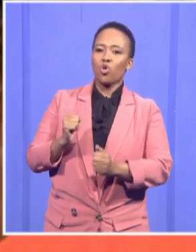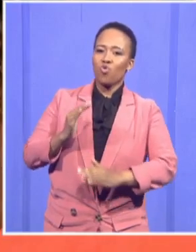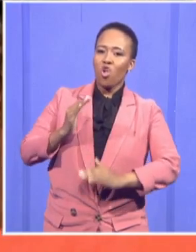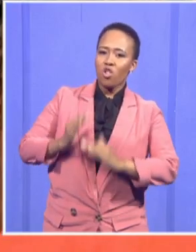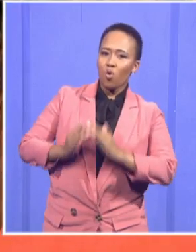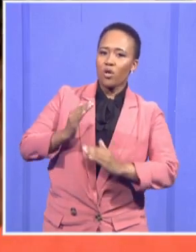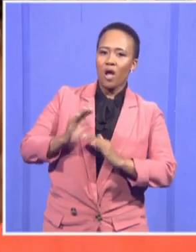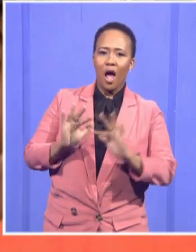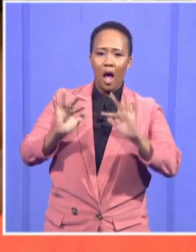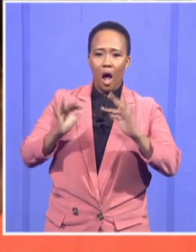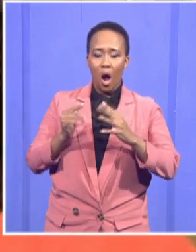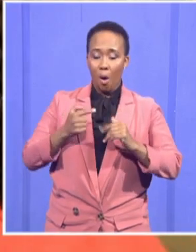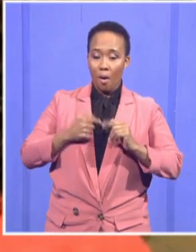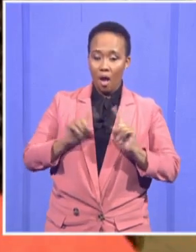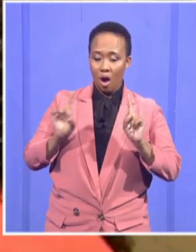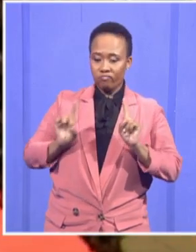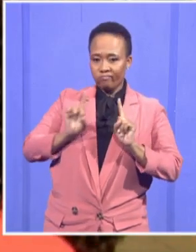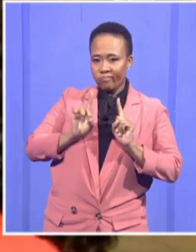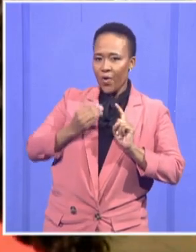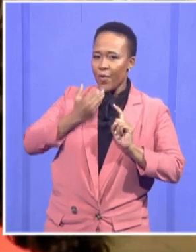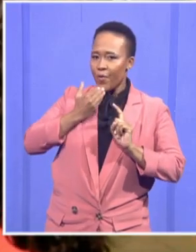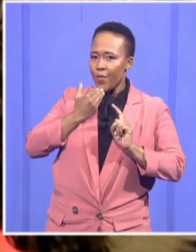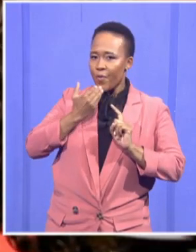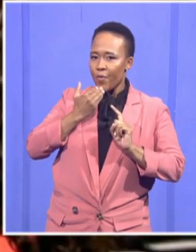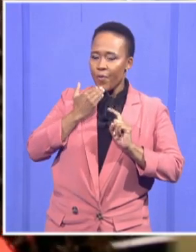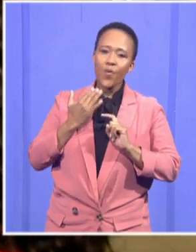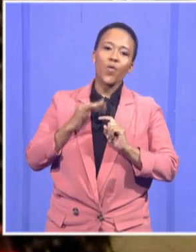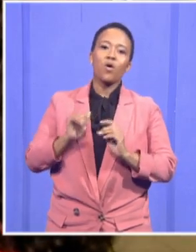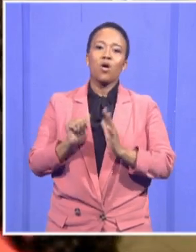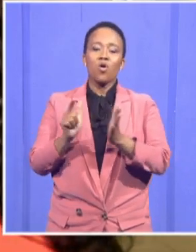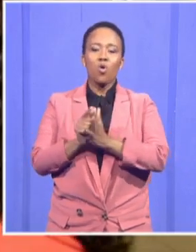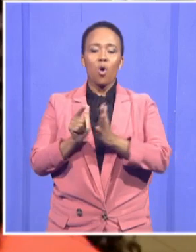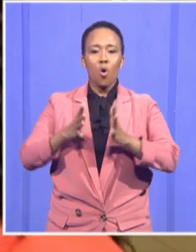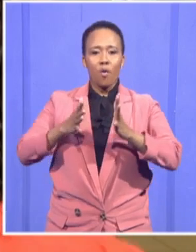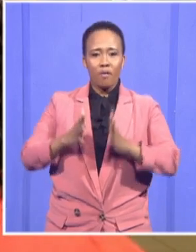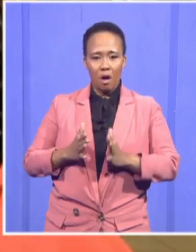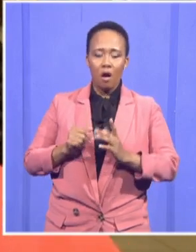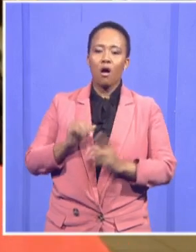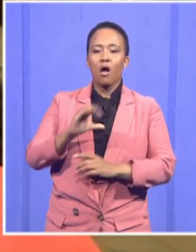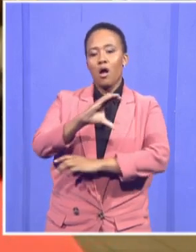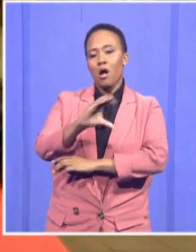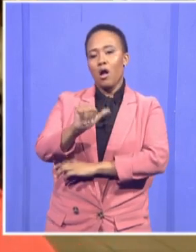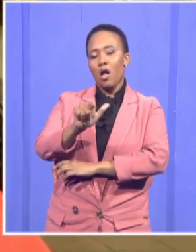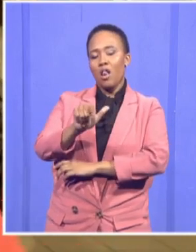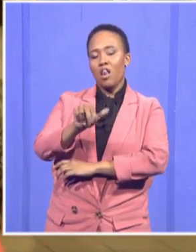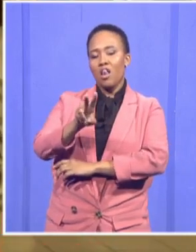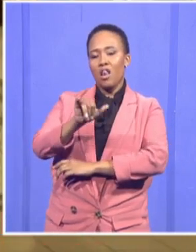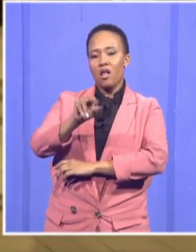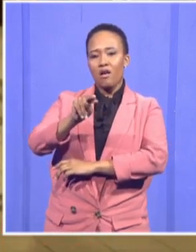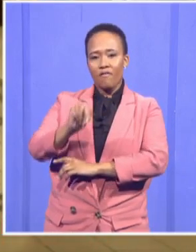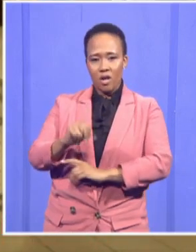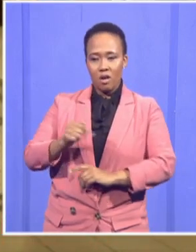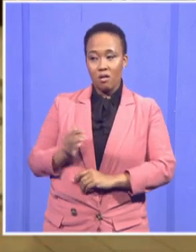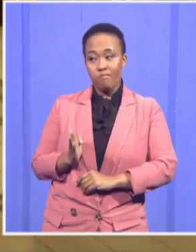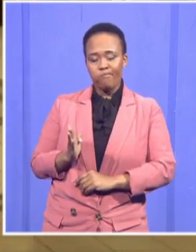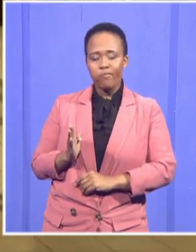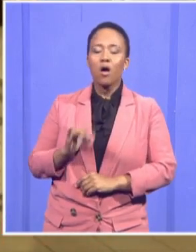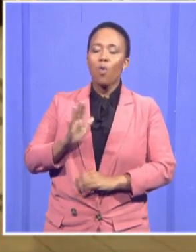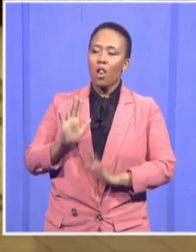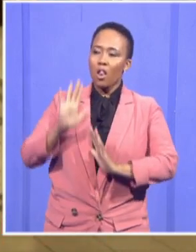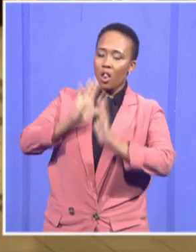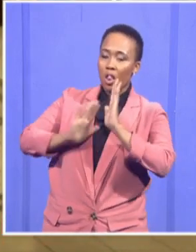by the attorney of the accused, Mr. Calvin Maile here. He is here to, of course, tell us what's the